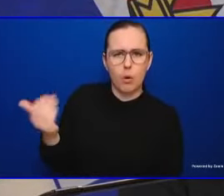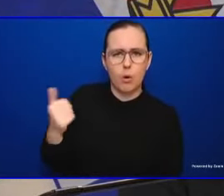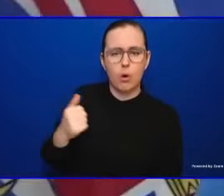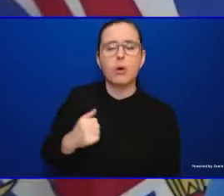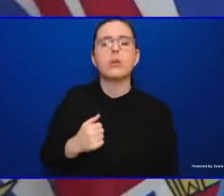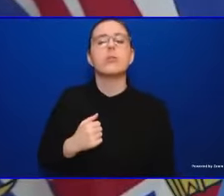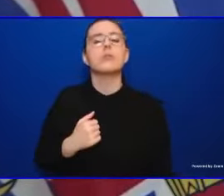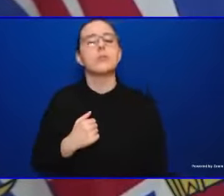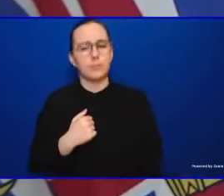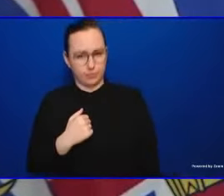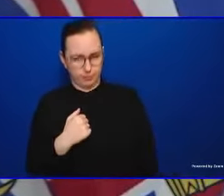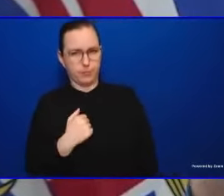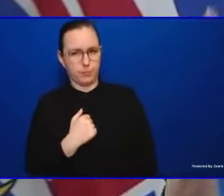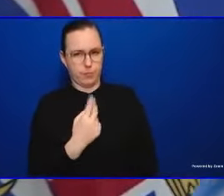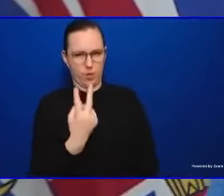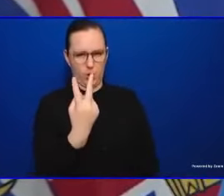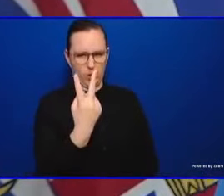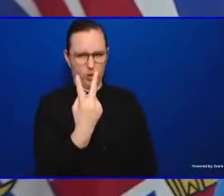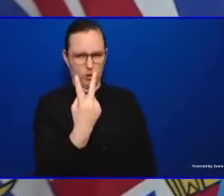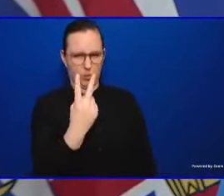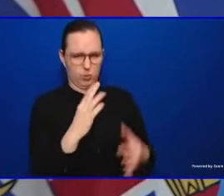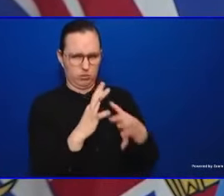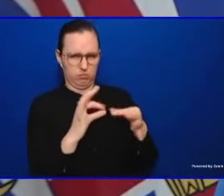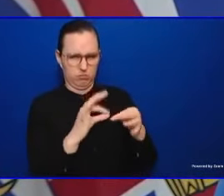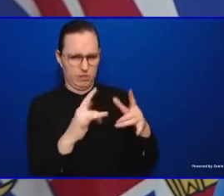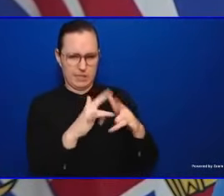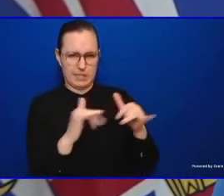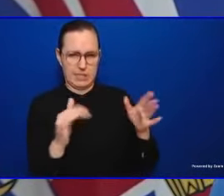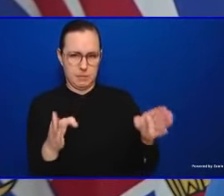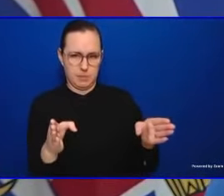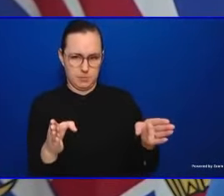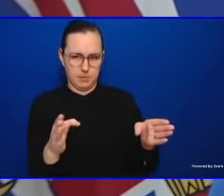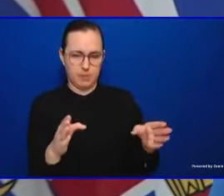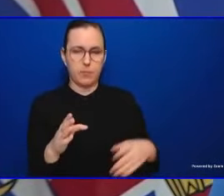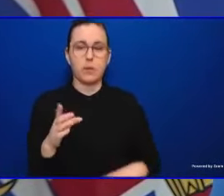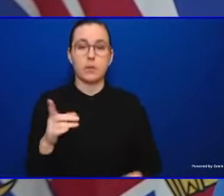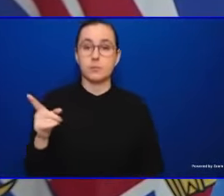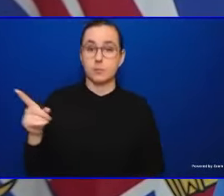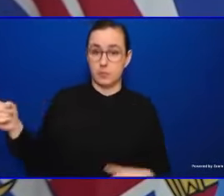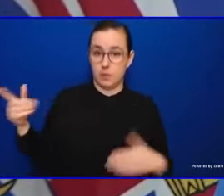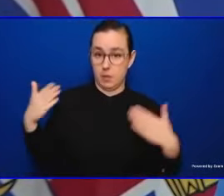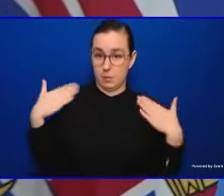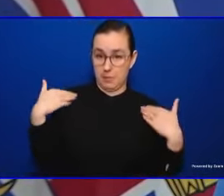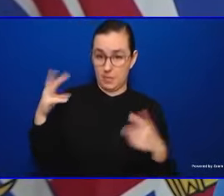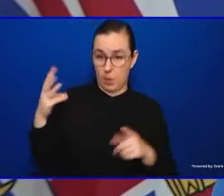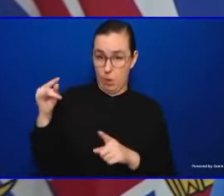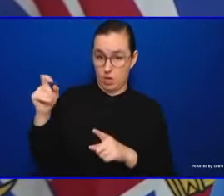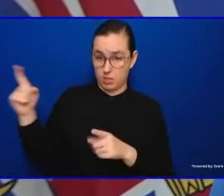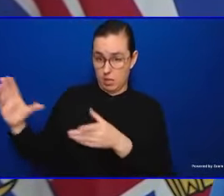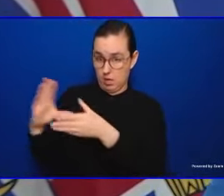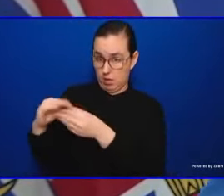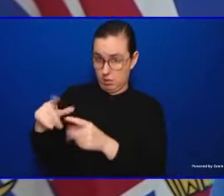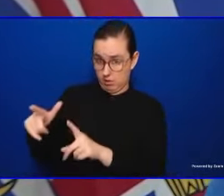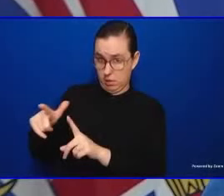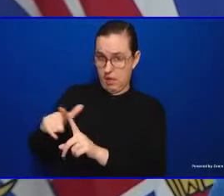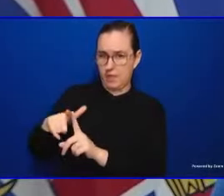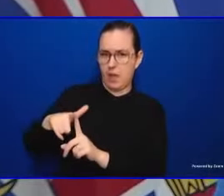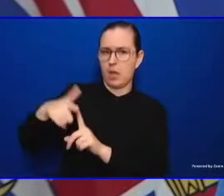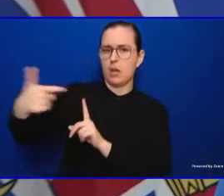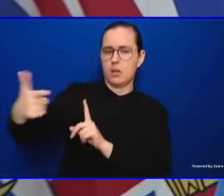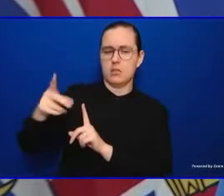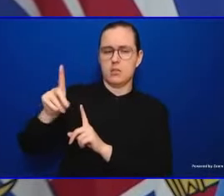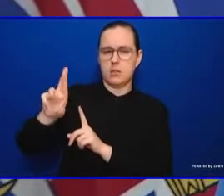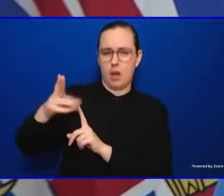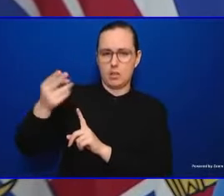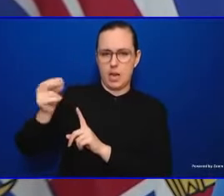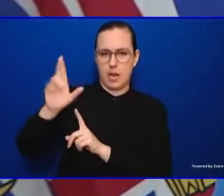Dr. Henry, just with respect to the reporting of exposures and such. What we understand in the current situation